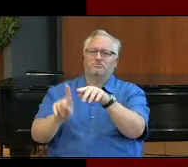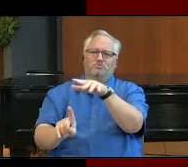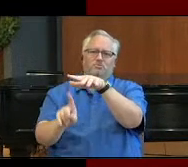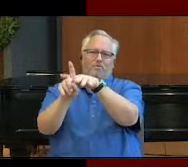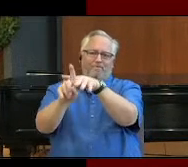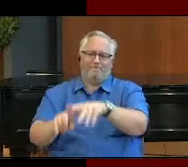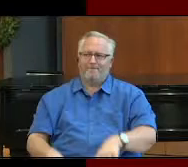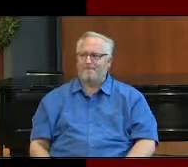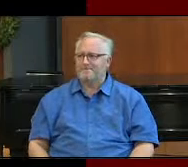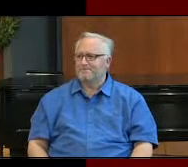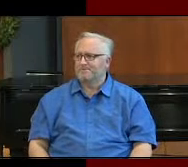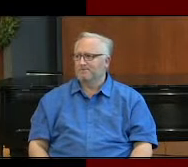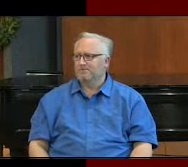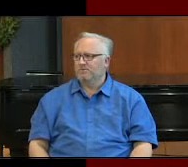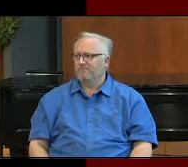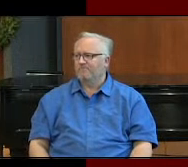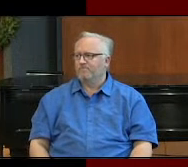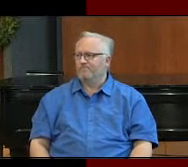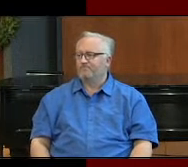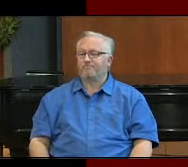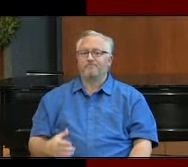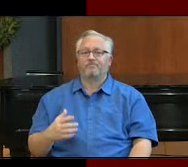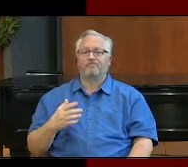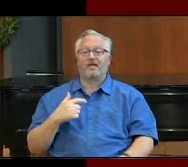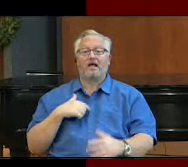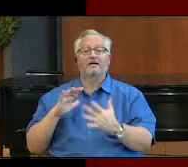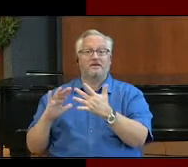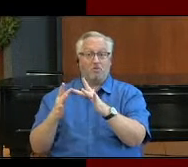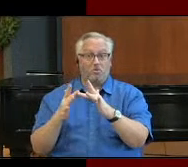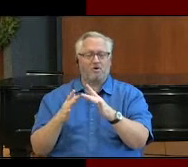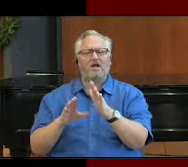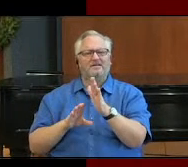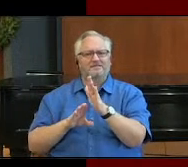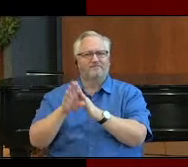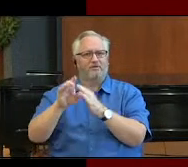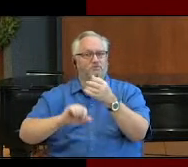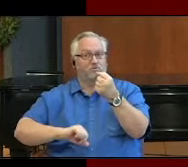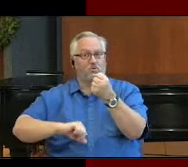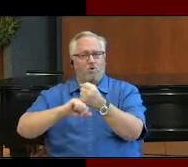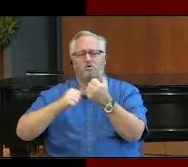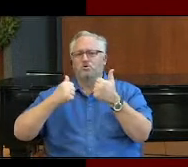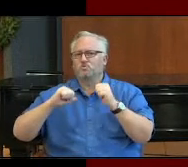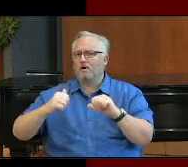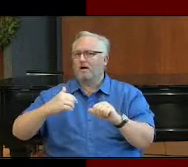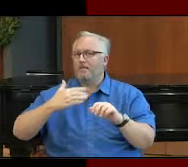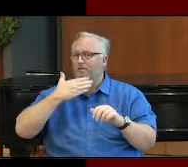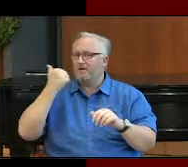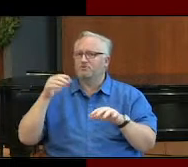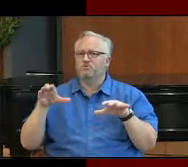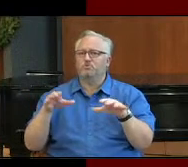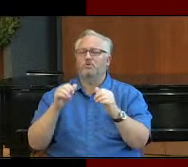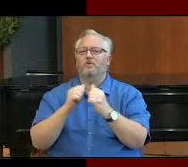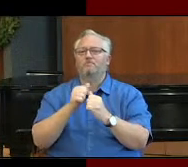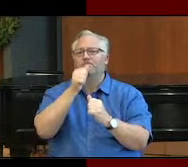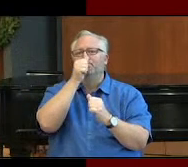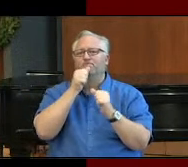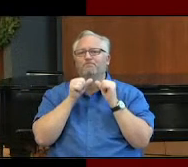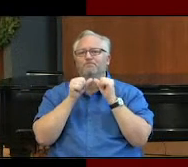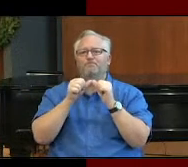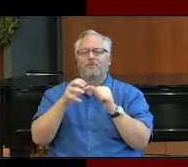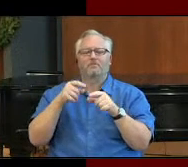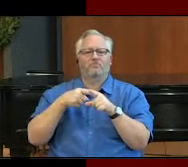when it happens to appear. I network, build support, and do my best to preserve with patience, persistence, and